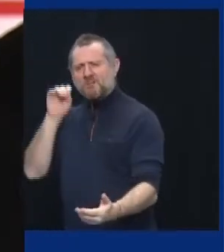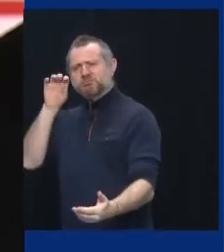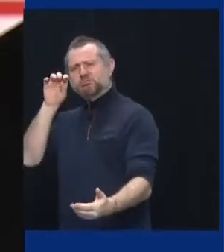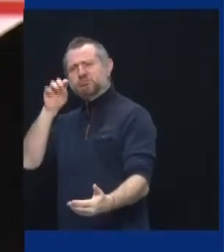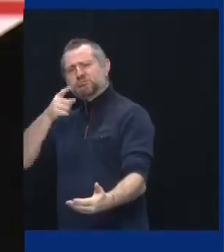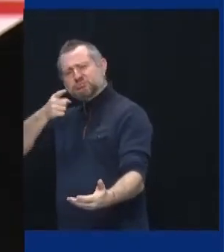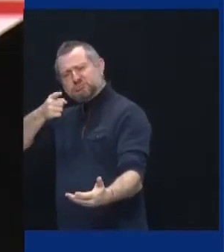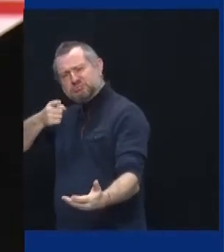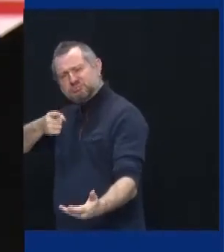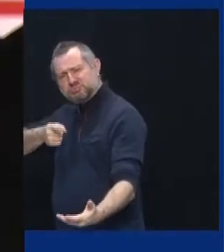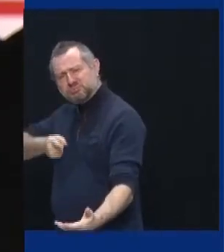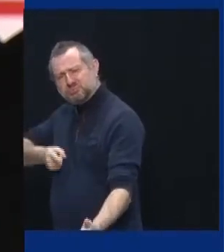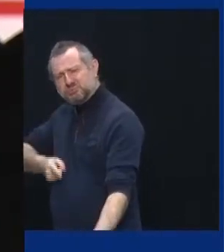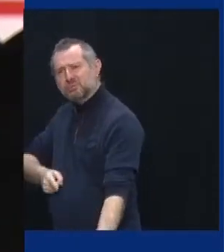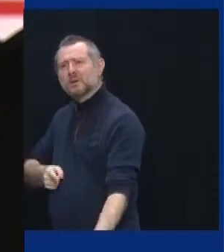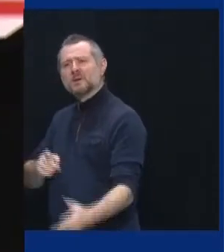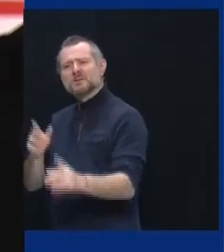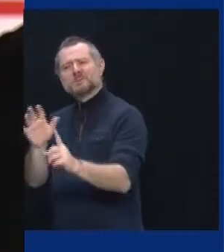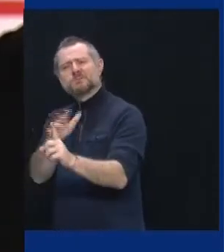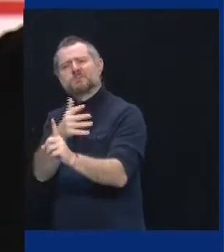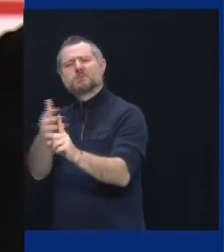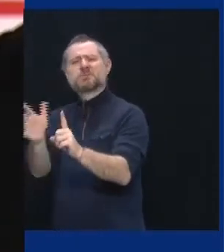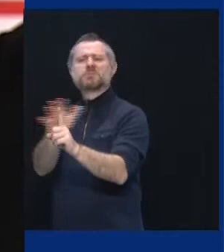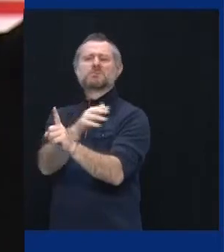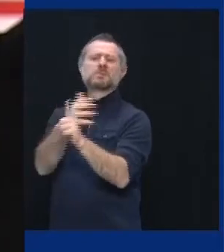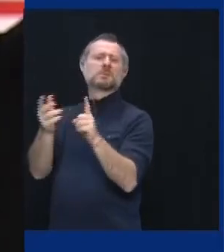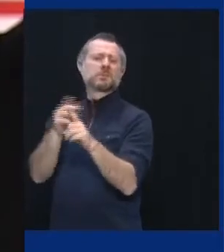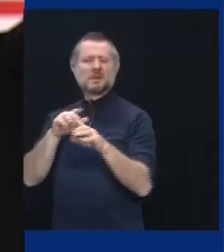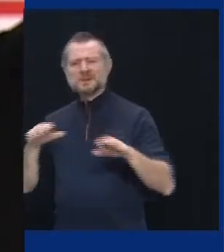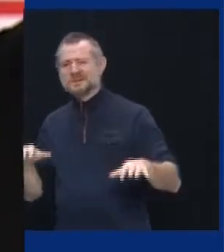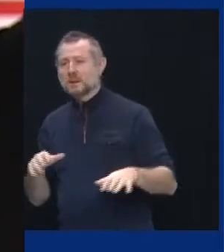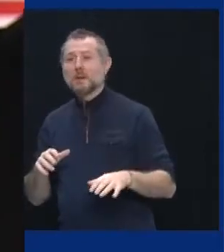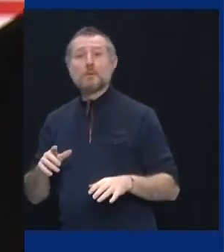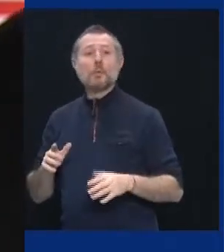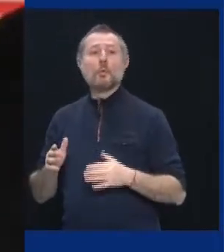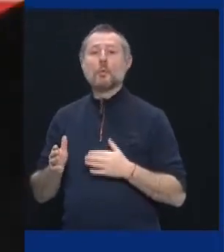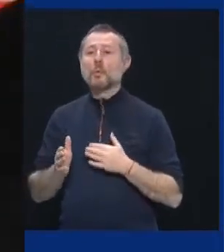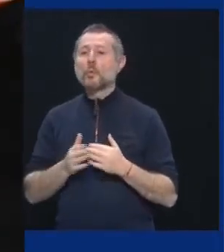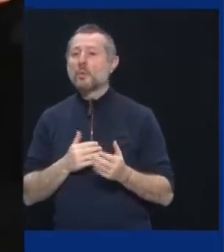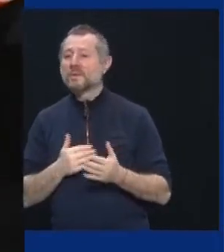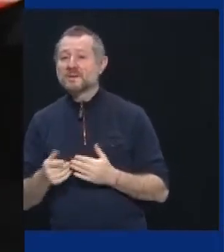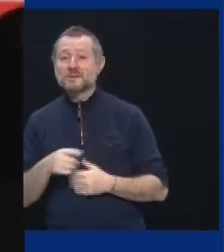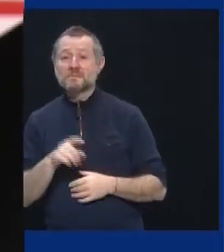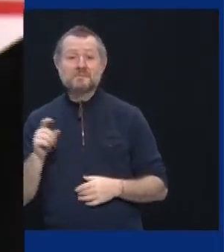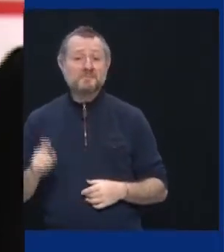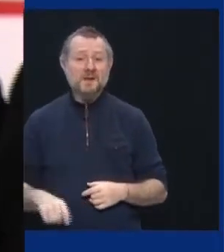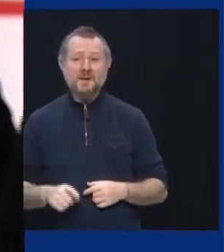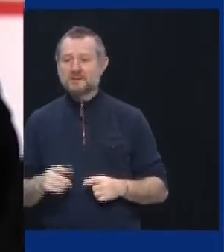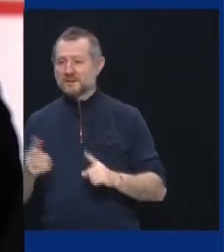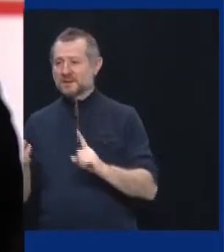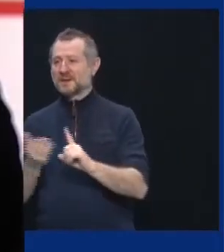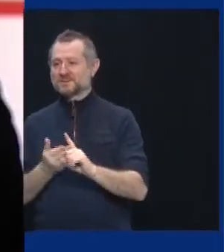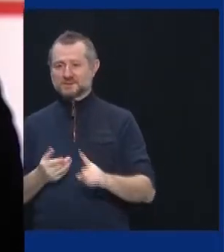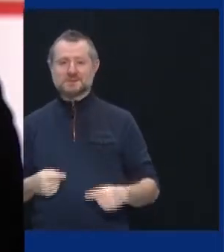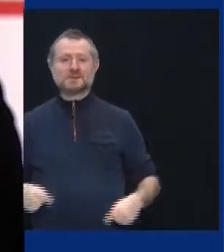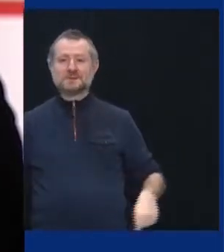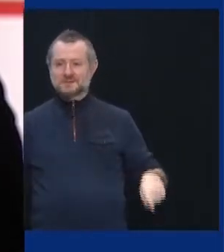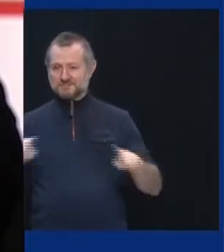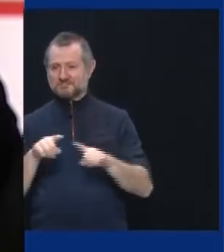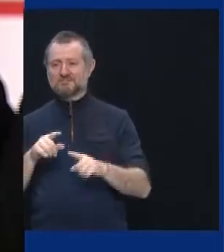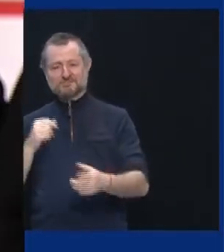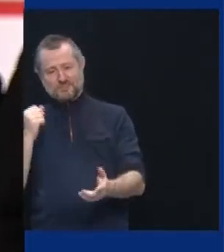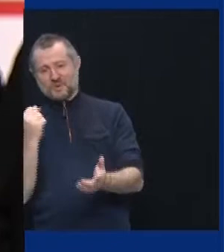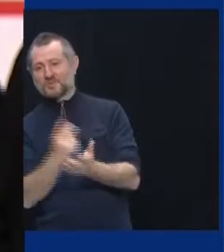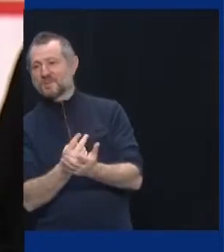she cajoled, she does whatever she needs to do, that Assembly Member. And she got it done. Let's